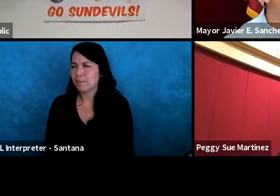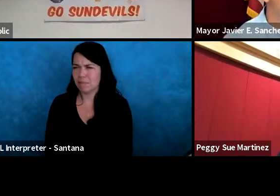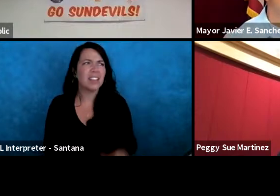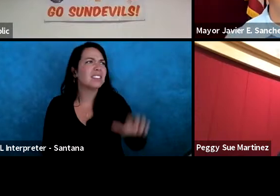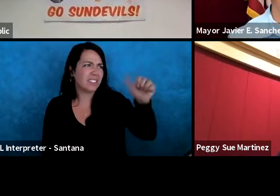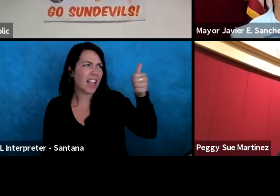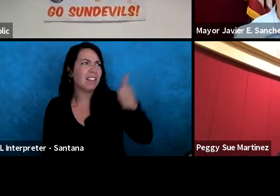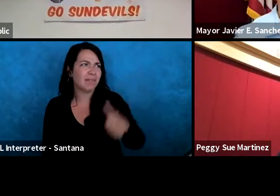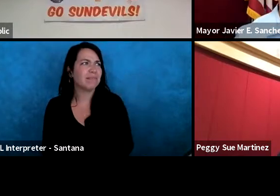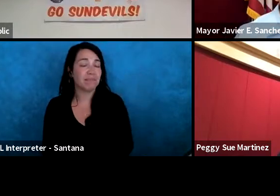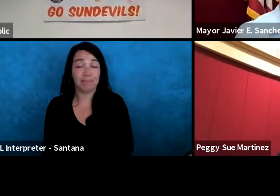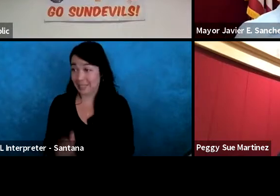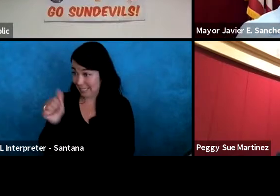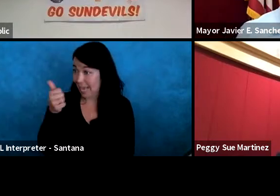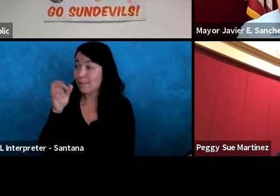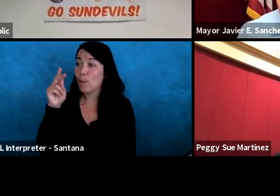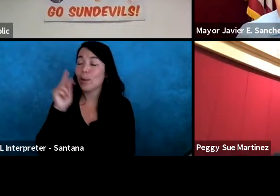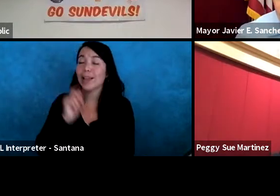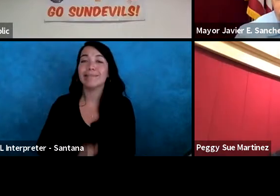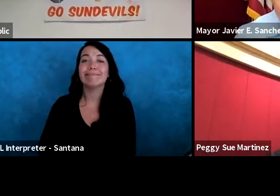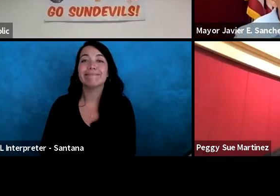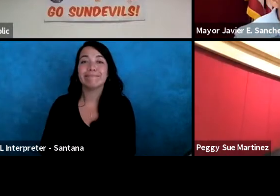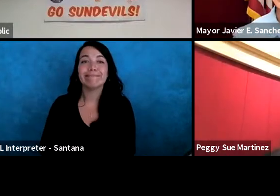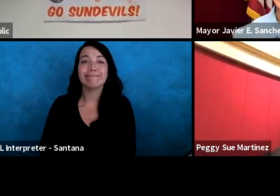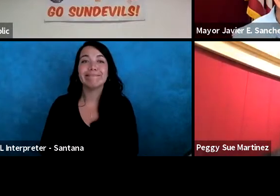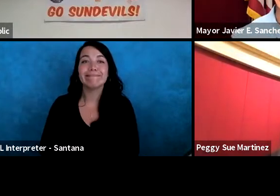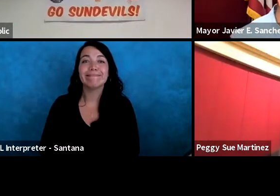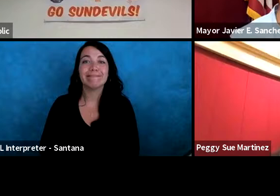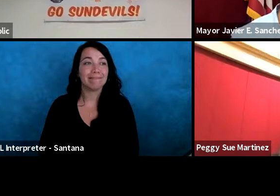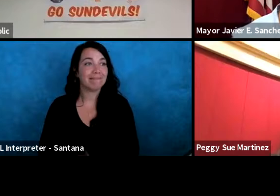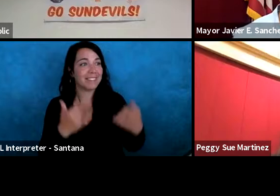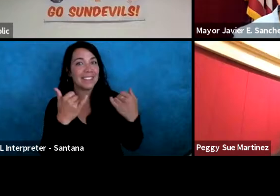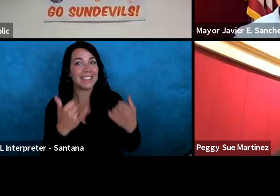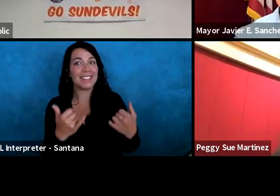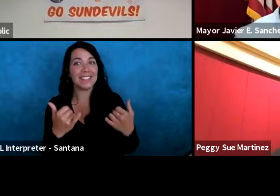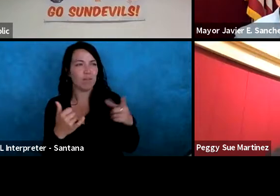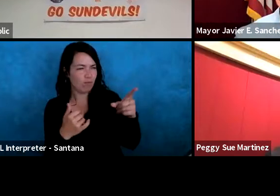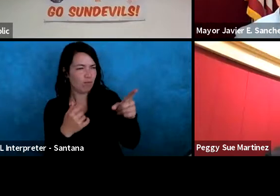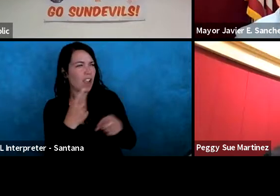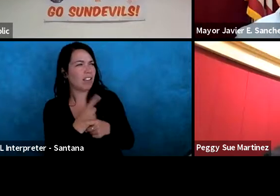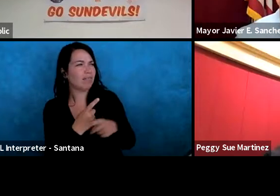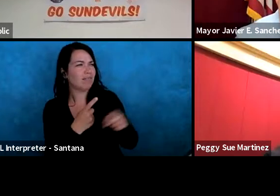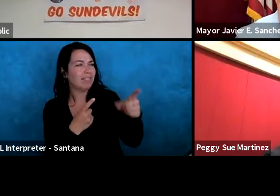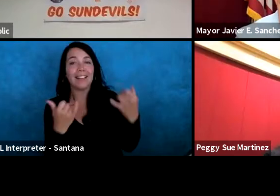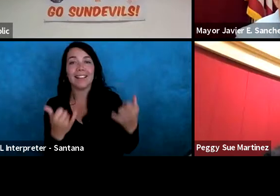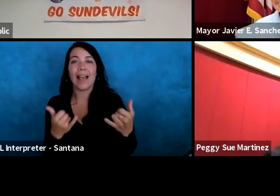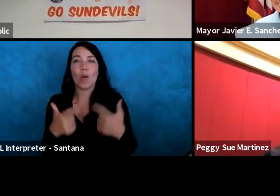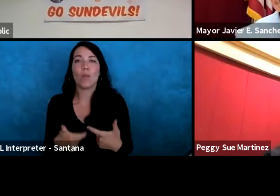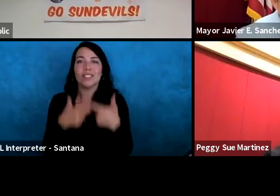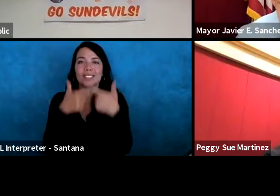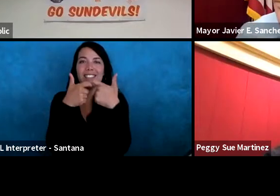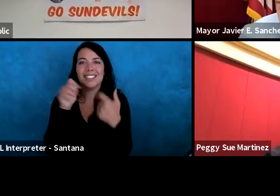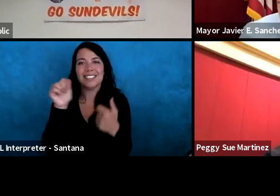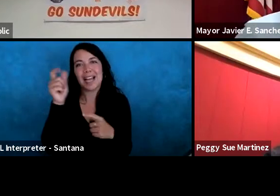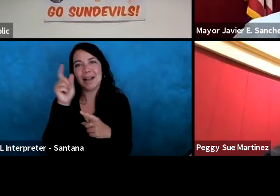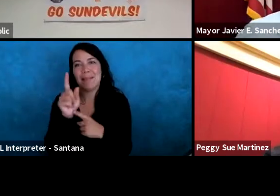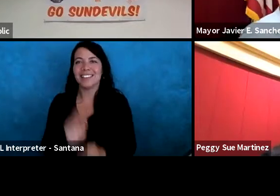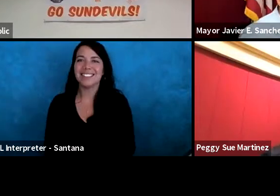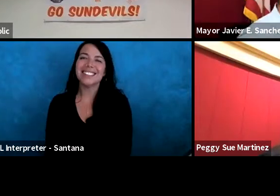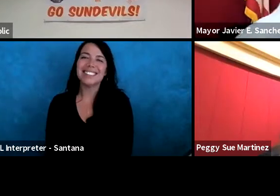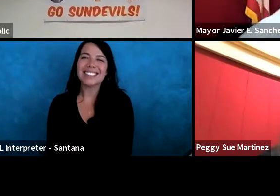10. Very well. We're now in, yeah, that's right. Now in recess for 10 minutes,